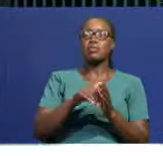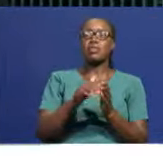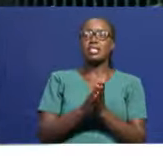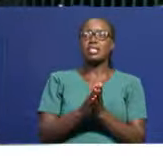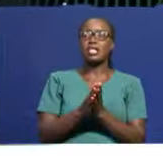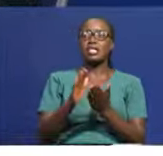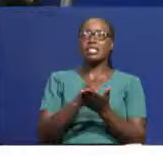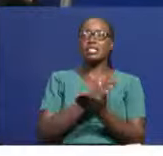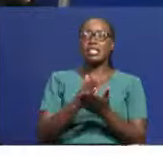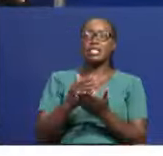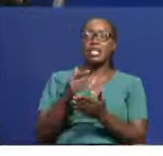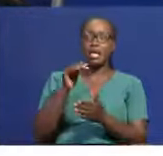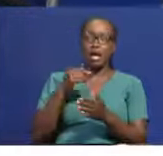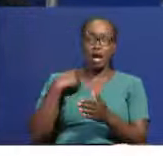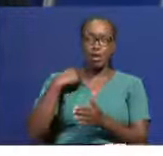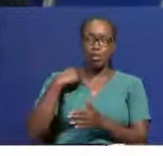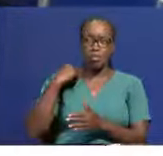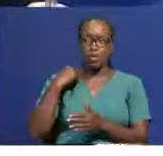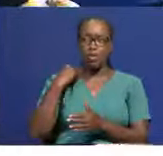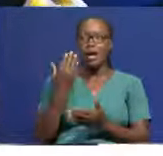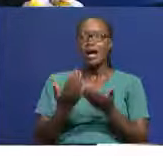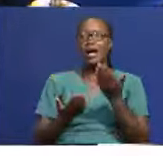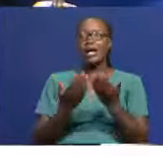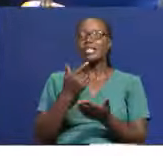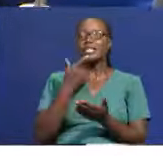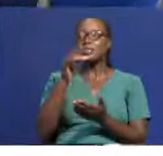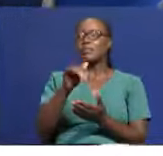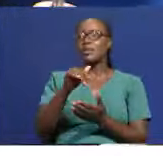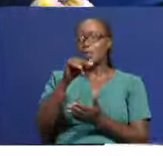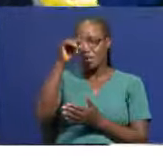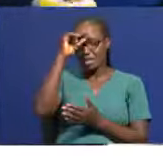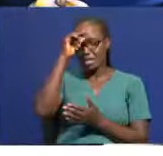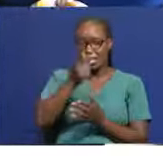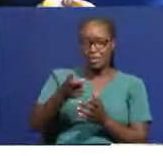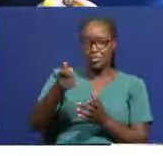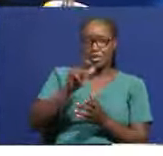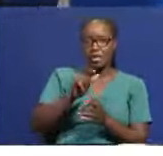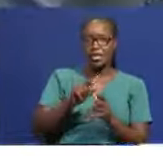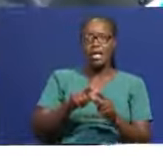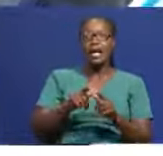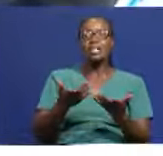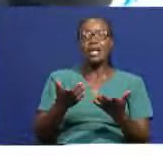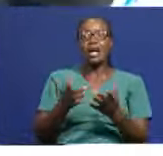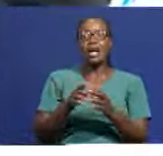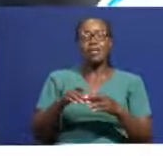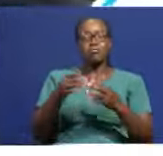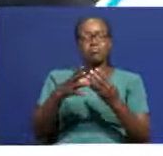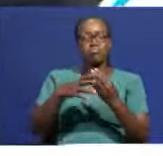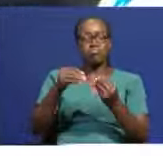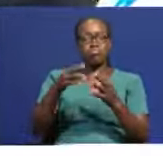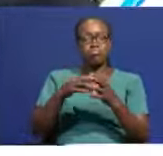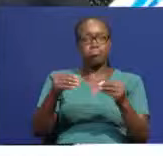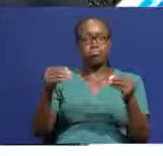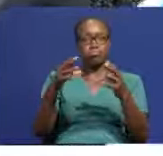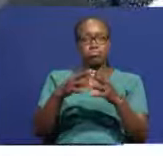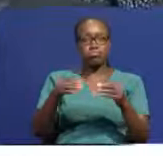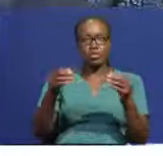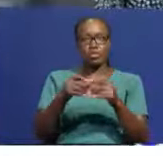ndogo ya nguo. Aidha, Ruto alifichua kuwa serikali imeongeza ardhi ya uzalishaji pamba kutoka